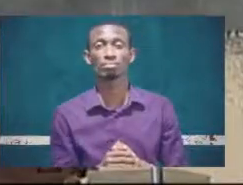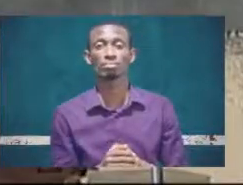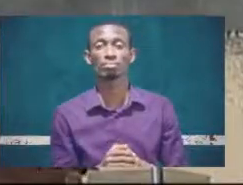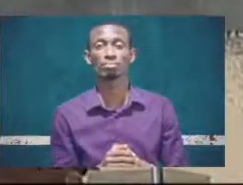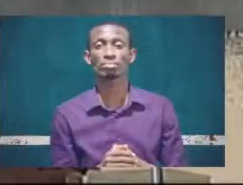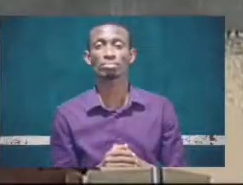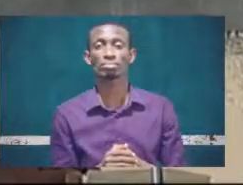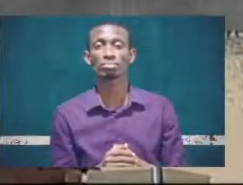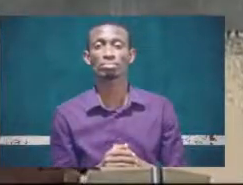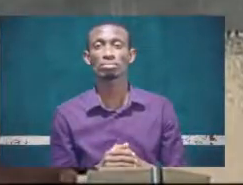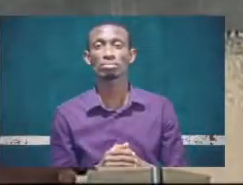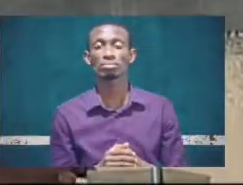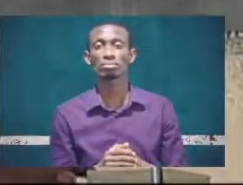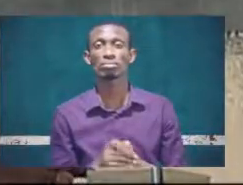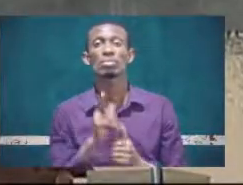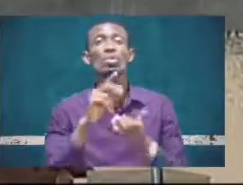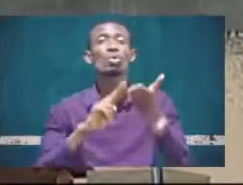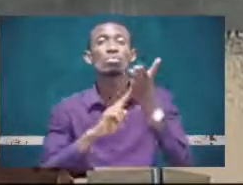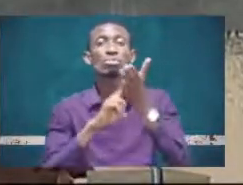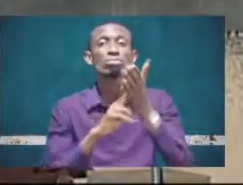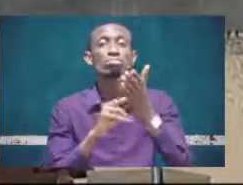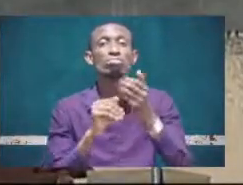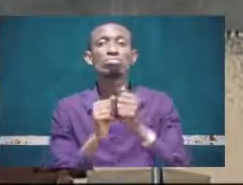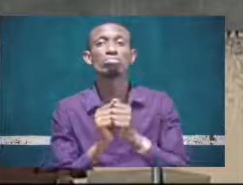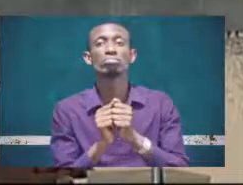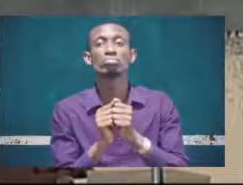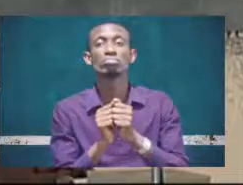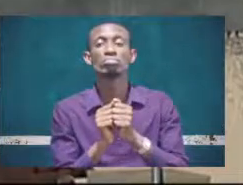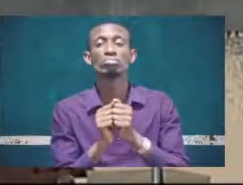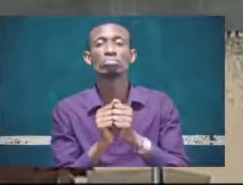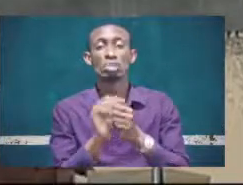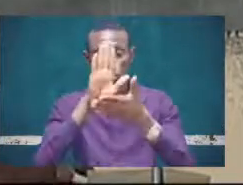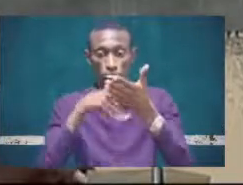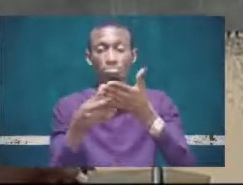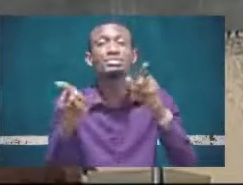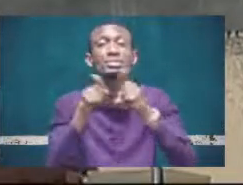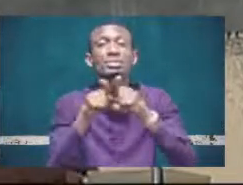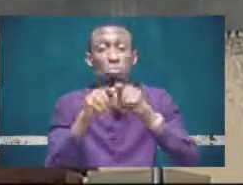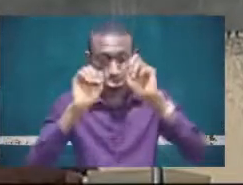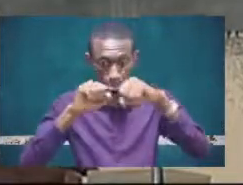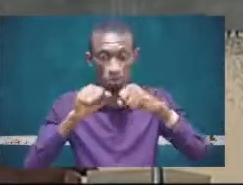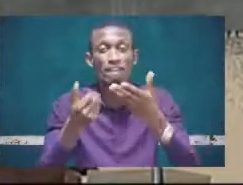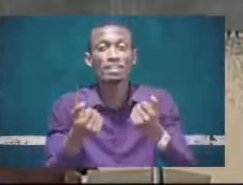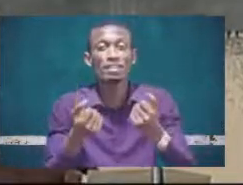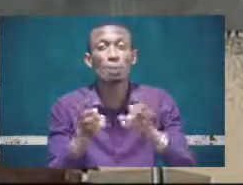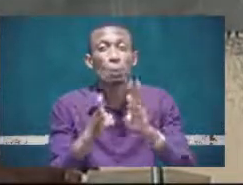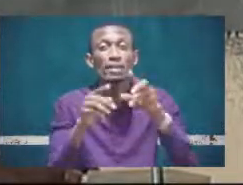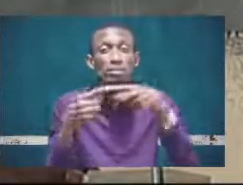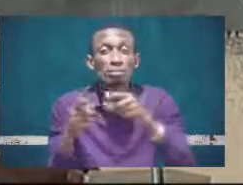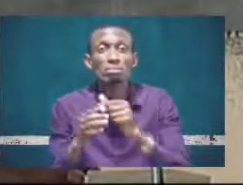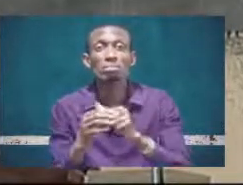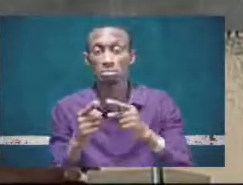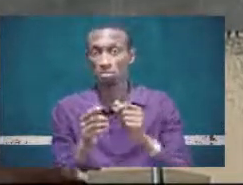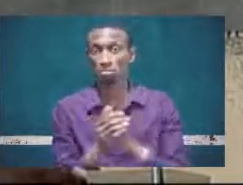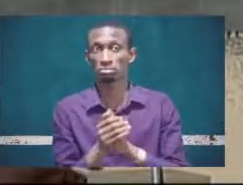is using the Venn diagram. You can have a different method, but the Venn